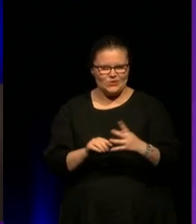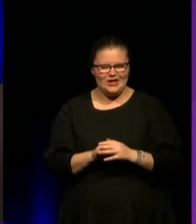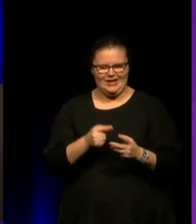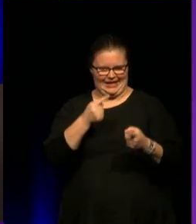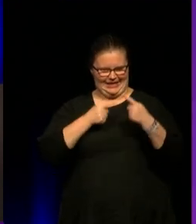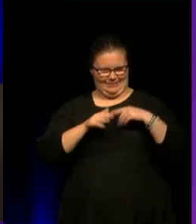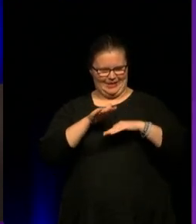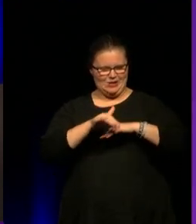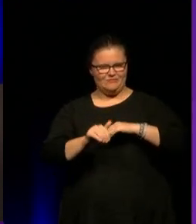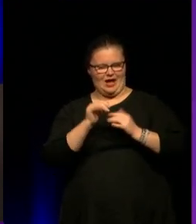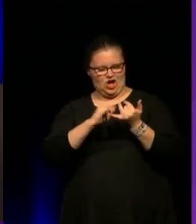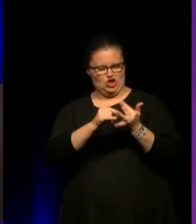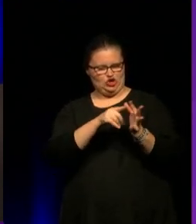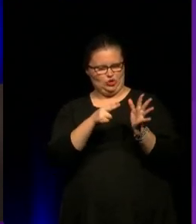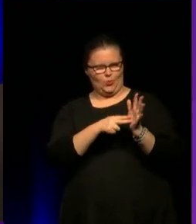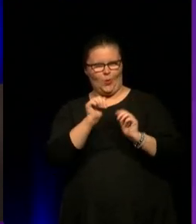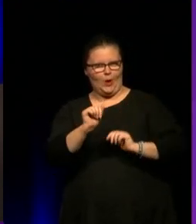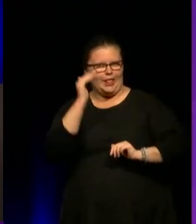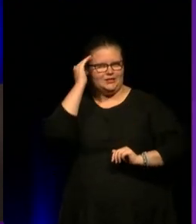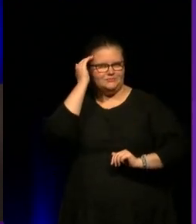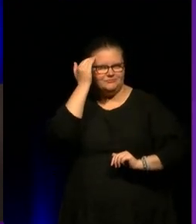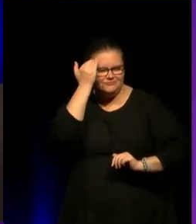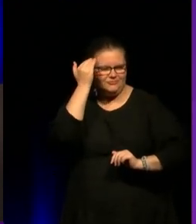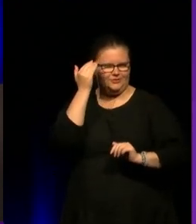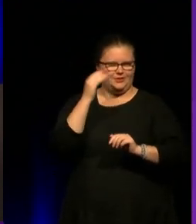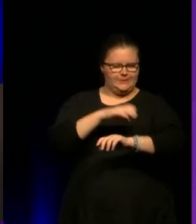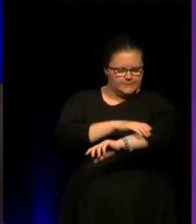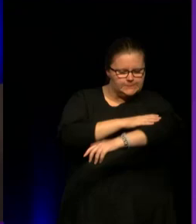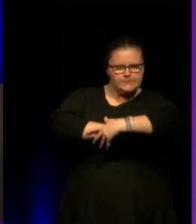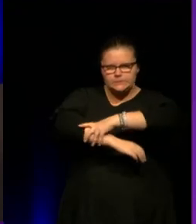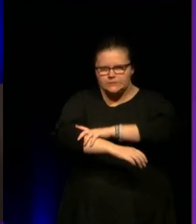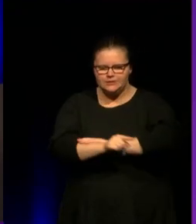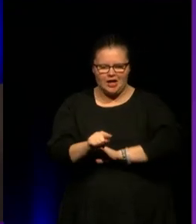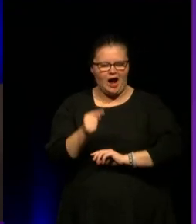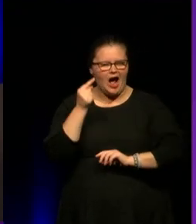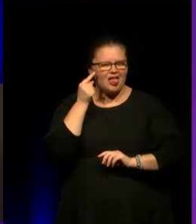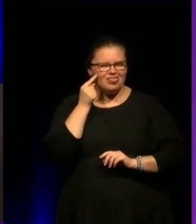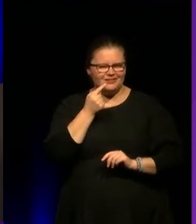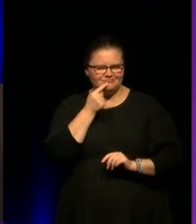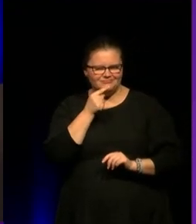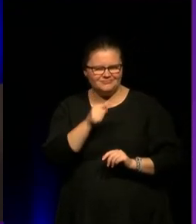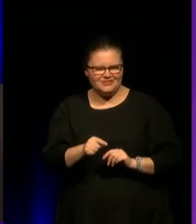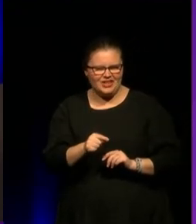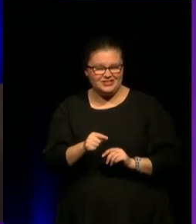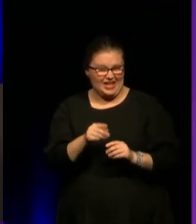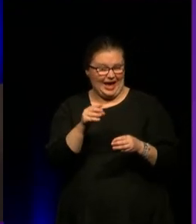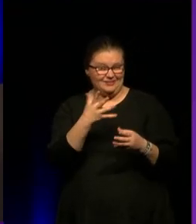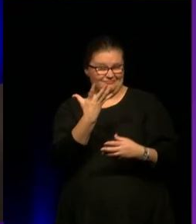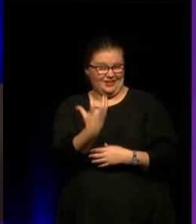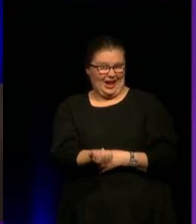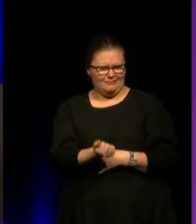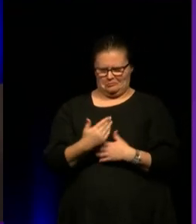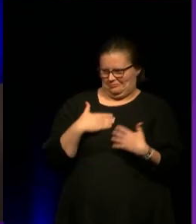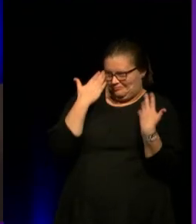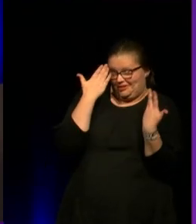Sean, in terms of persistence, resilience, they would say that you capture all those characteristics. Well, I don't